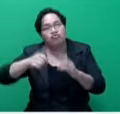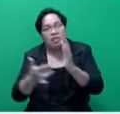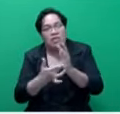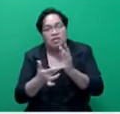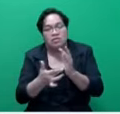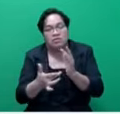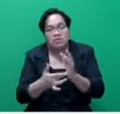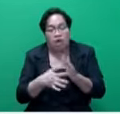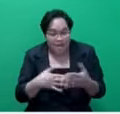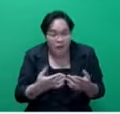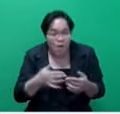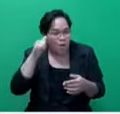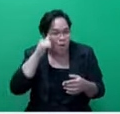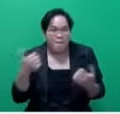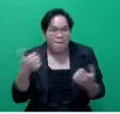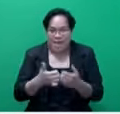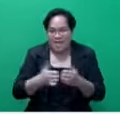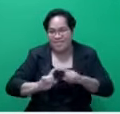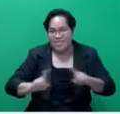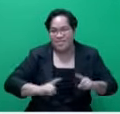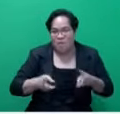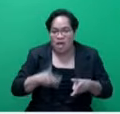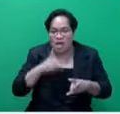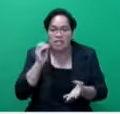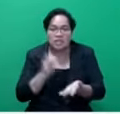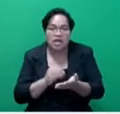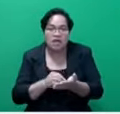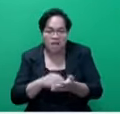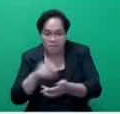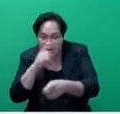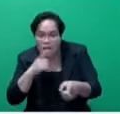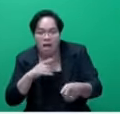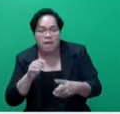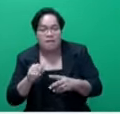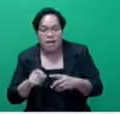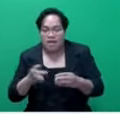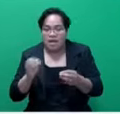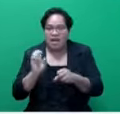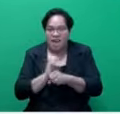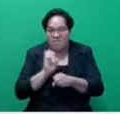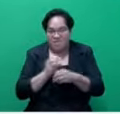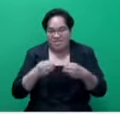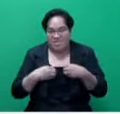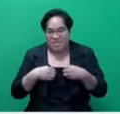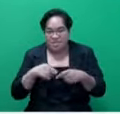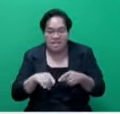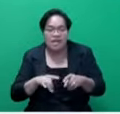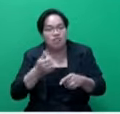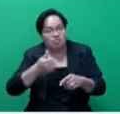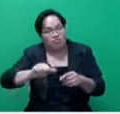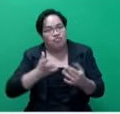multitude of ways we can serve our citizens and businesses in this new environment. The Ministry of Local Government